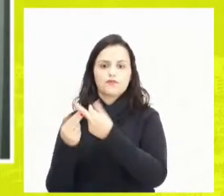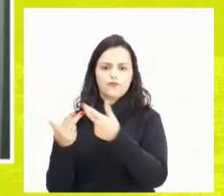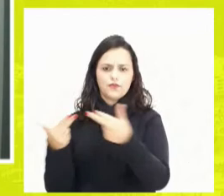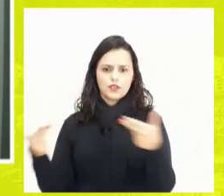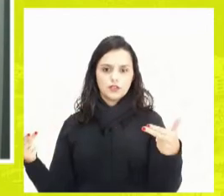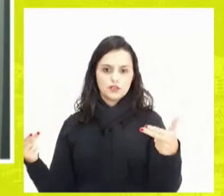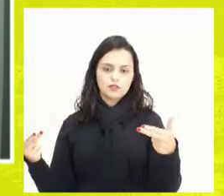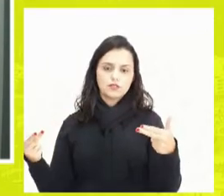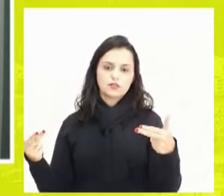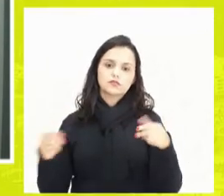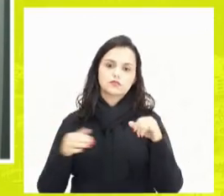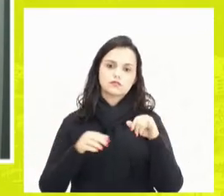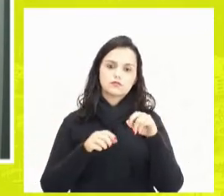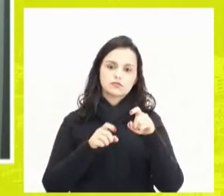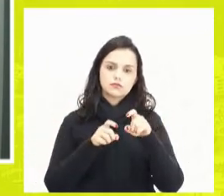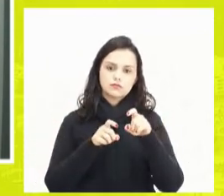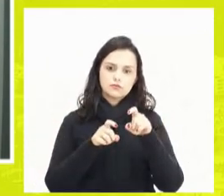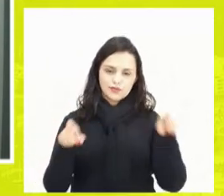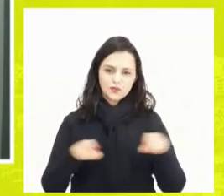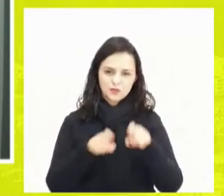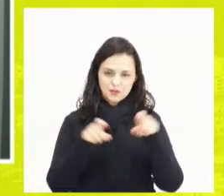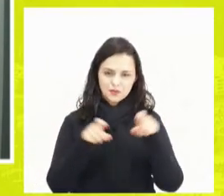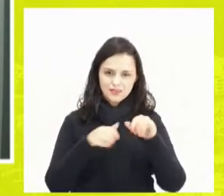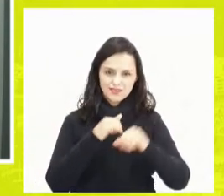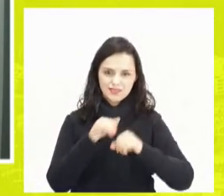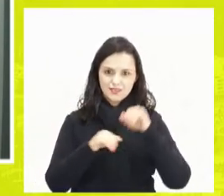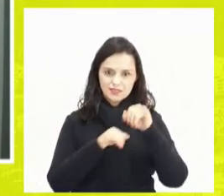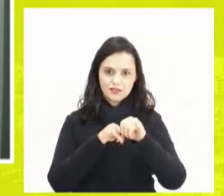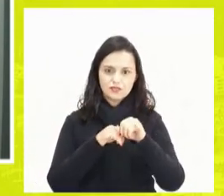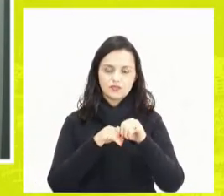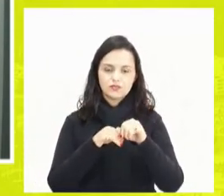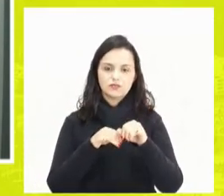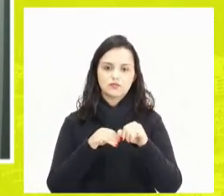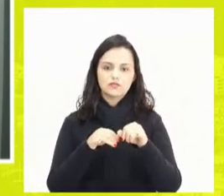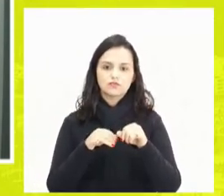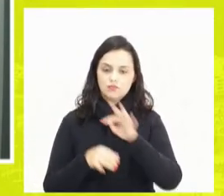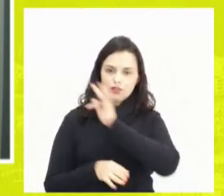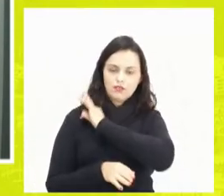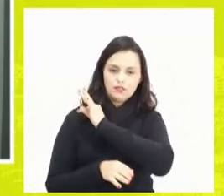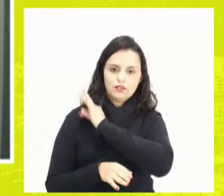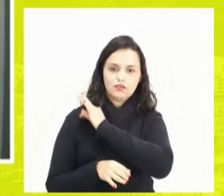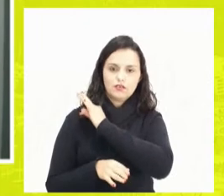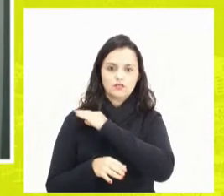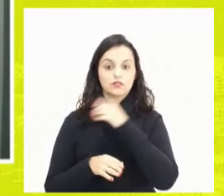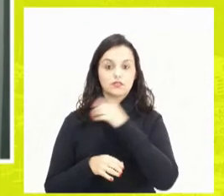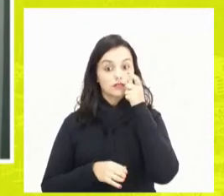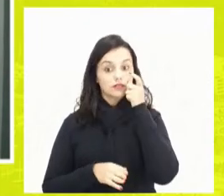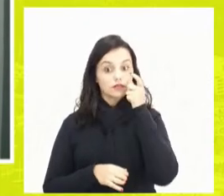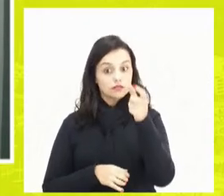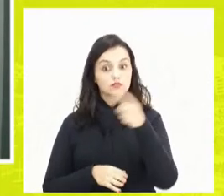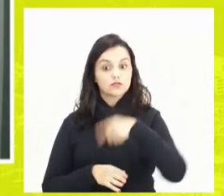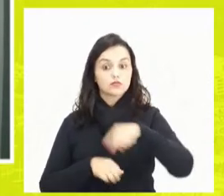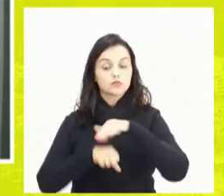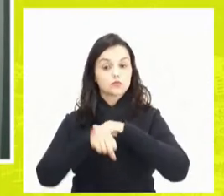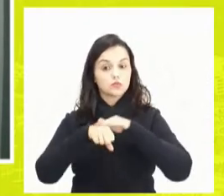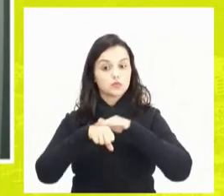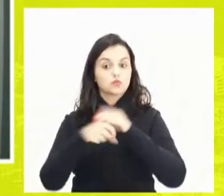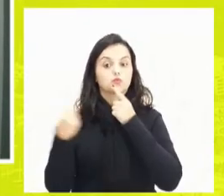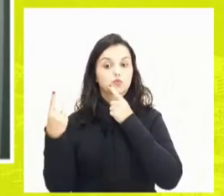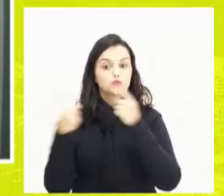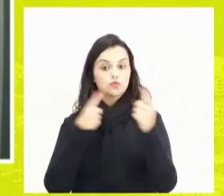computer science we focus a lot on technical issues it's really interesting when we have broader